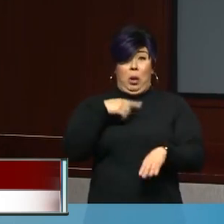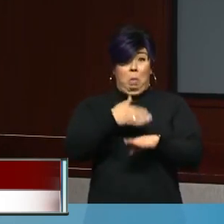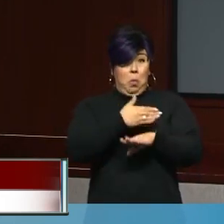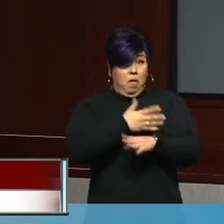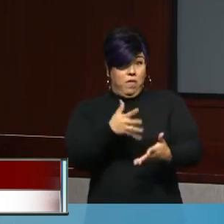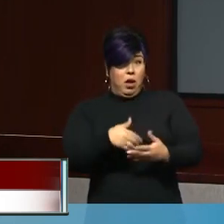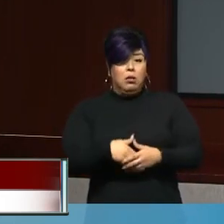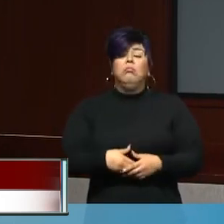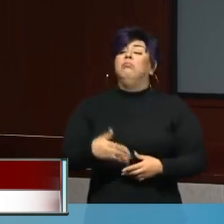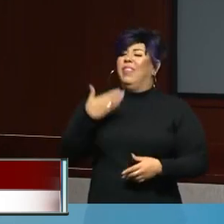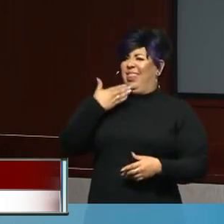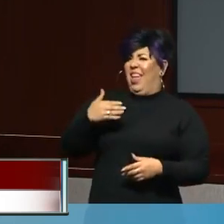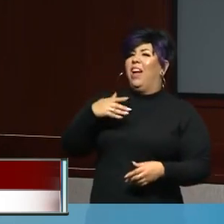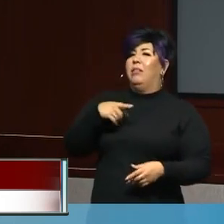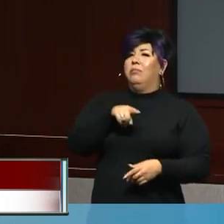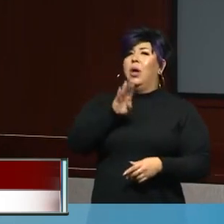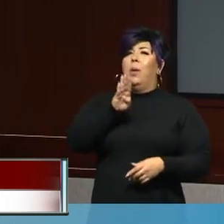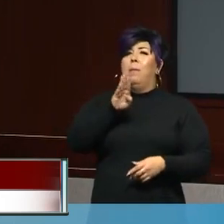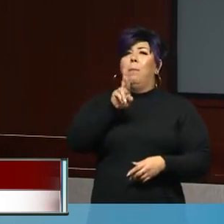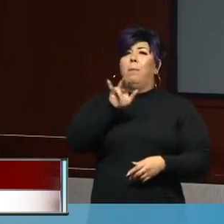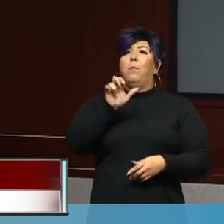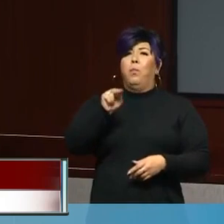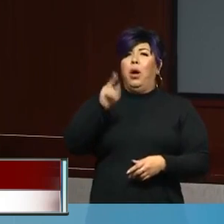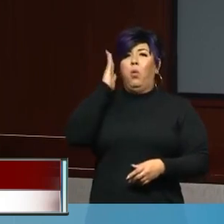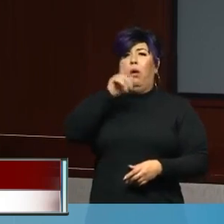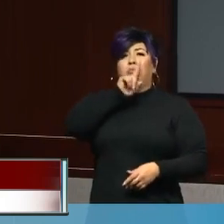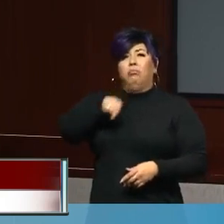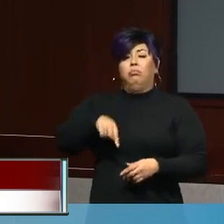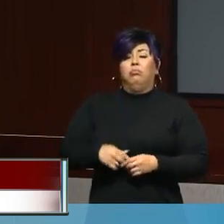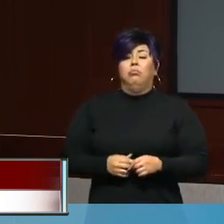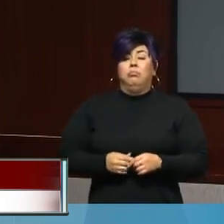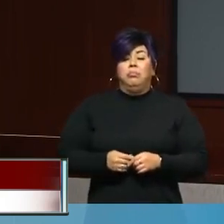you for the question, Emily. We're going to have Brent Kerrigan respond to your question.